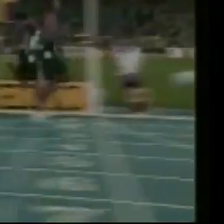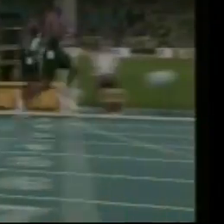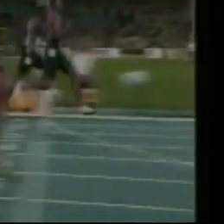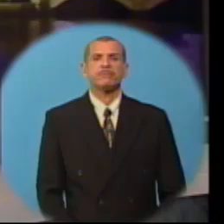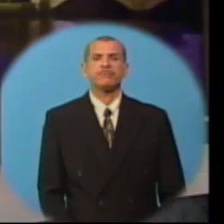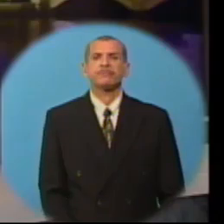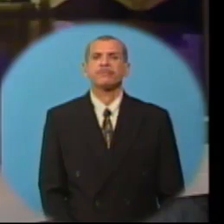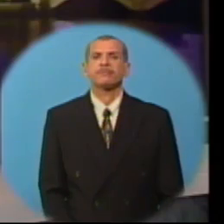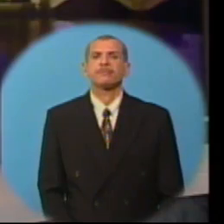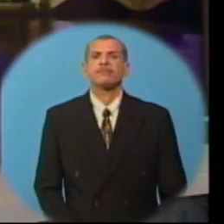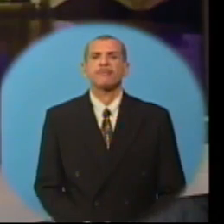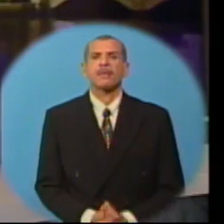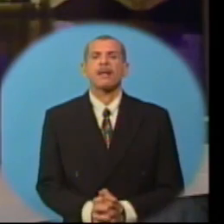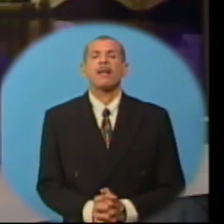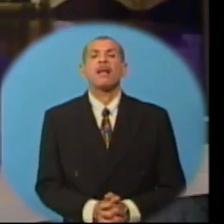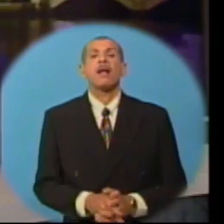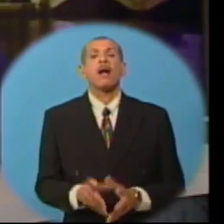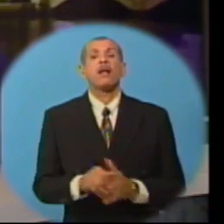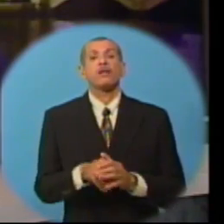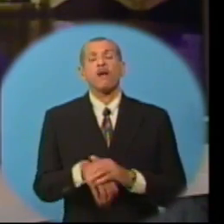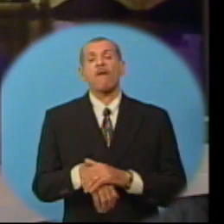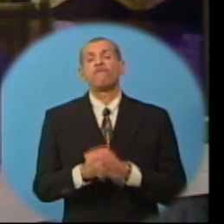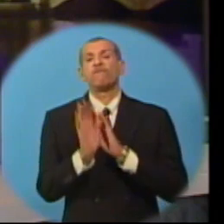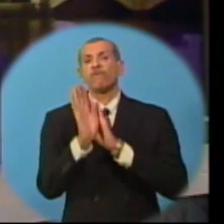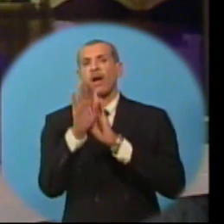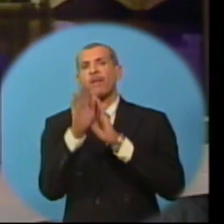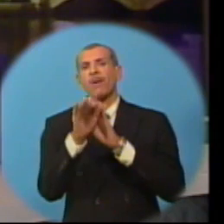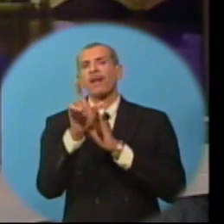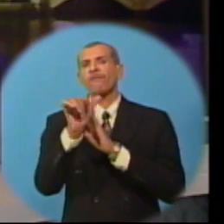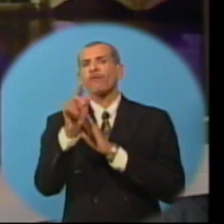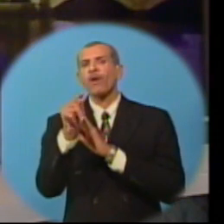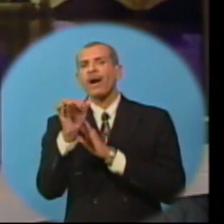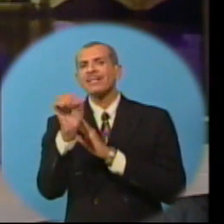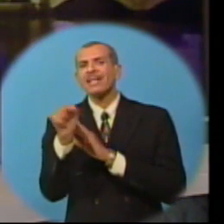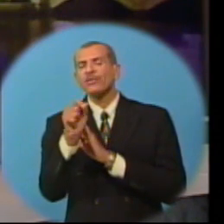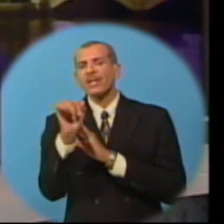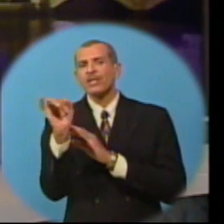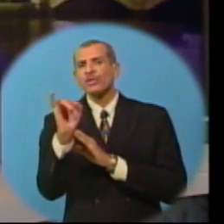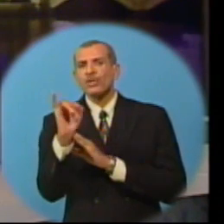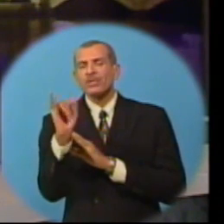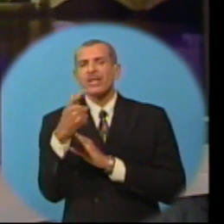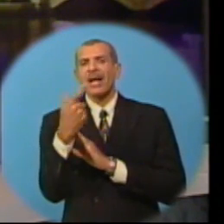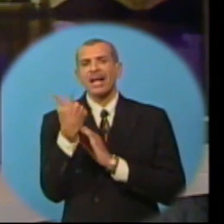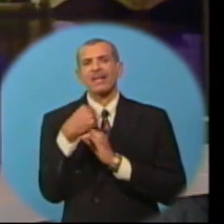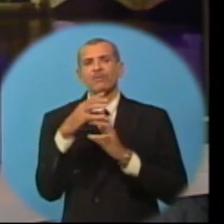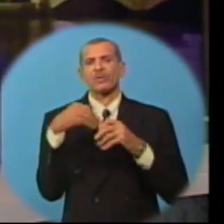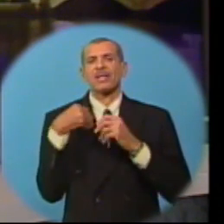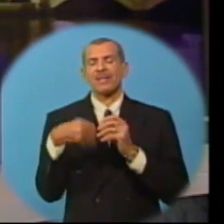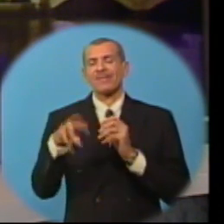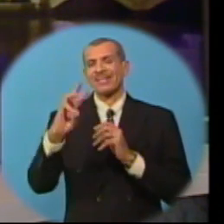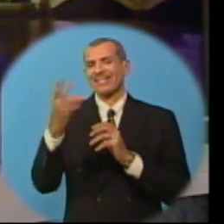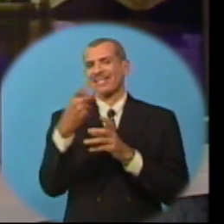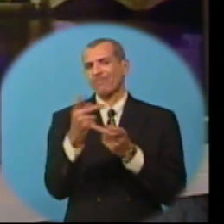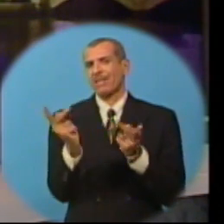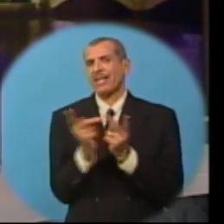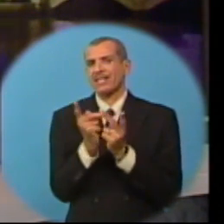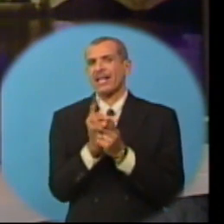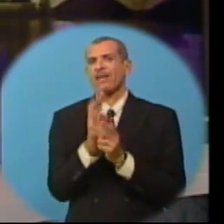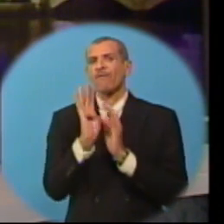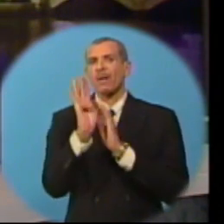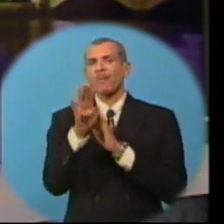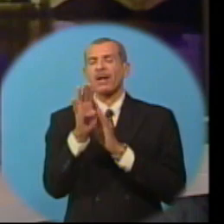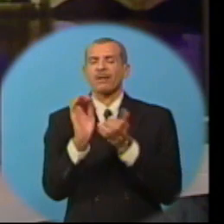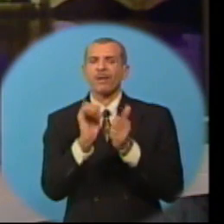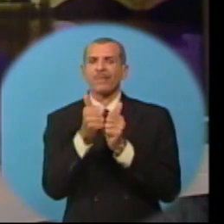CBC Sports. To volleyball, the Flow Century Insurance Brokers Deacons had to settle for a 6th position in the Volley Barbados